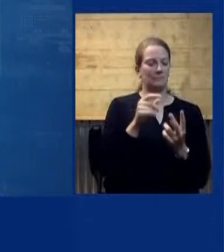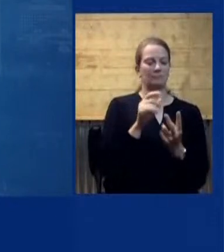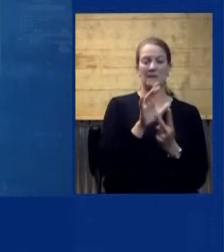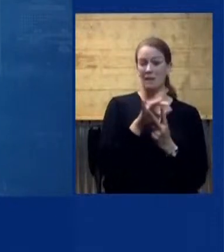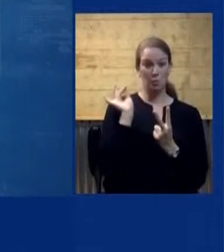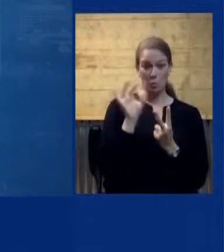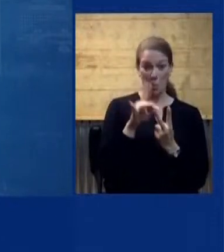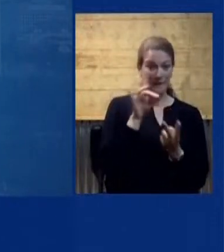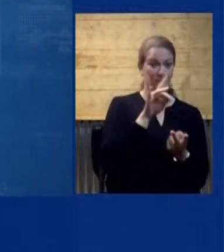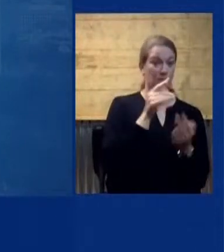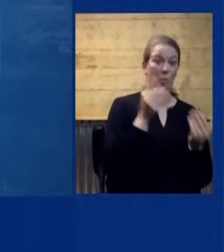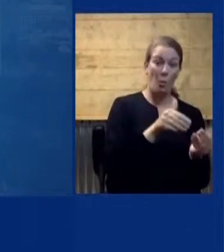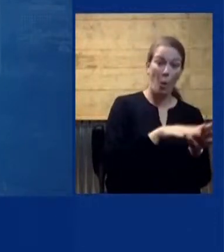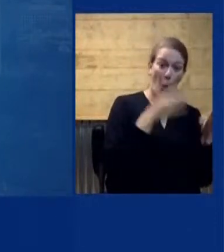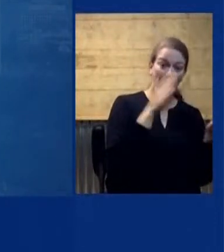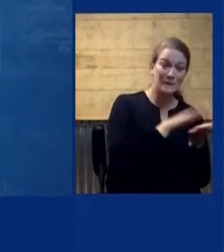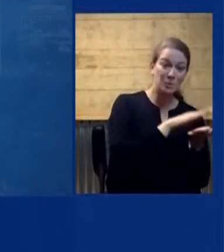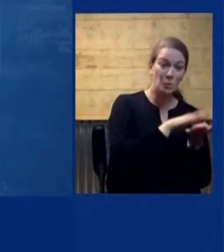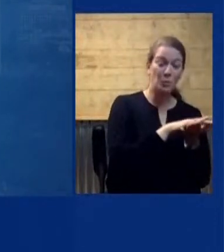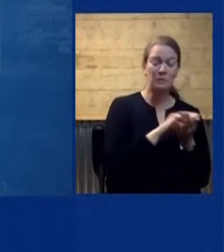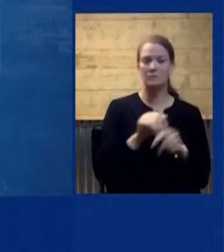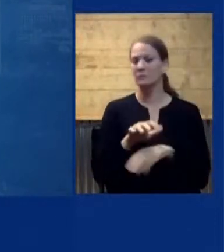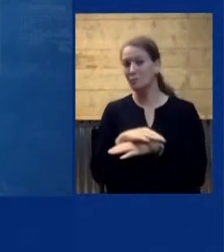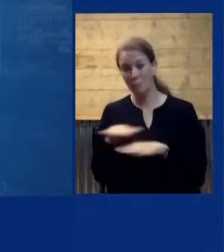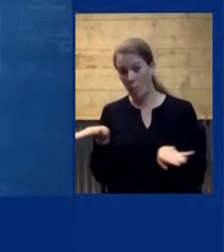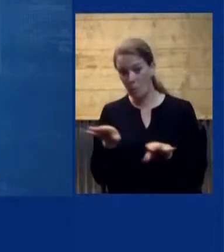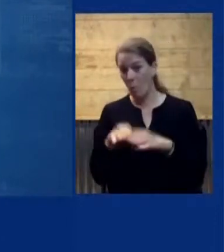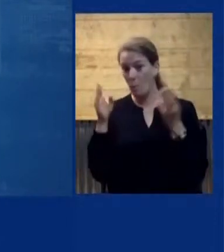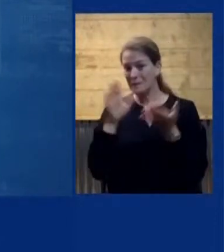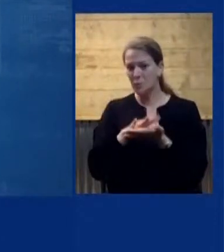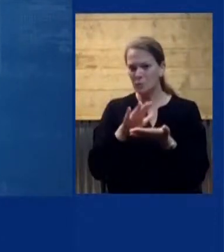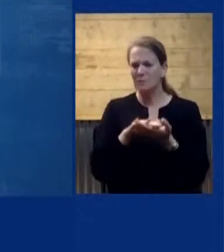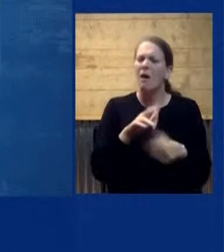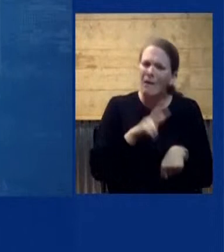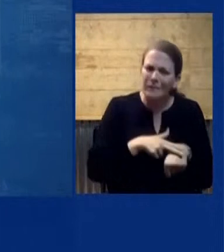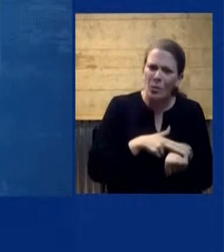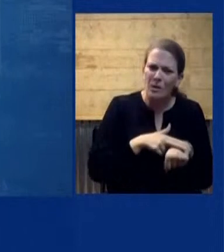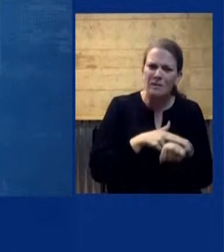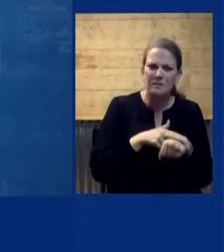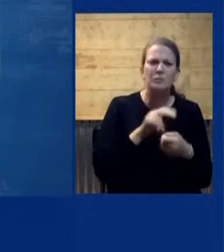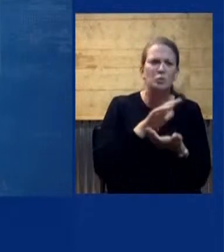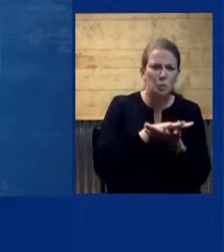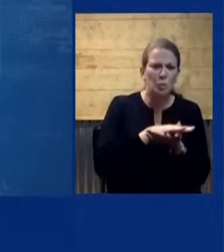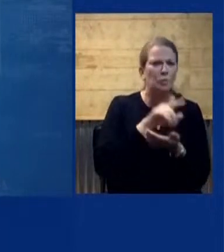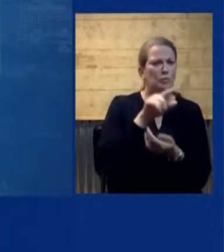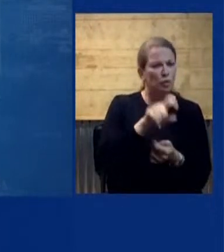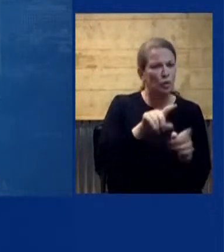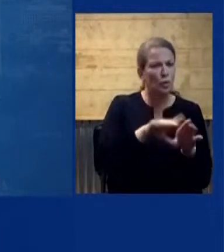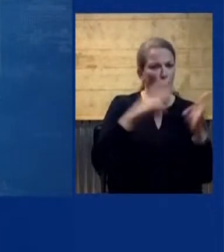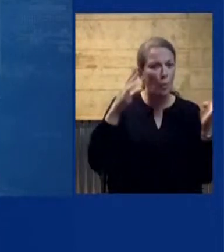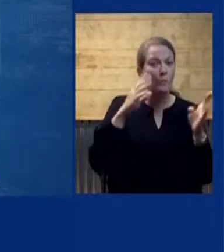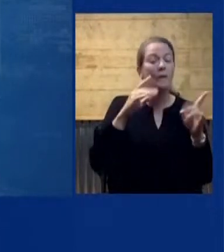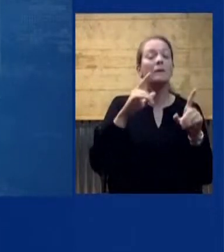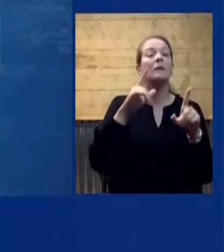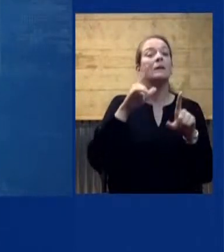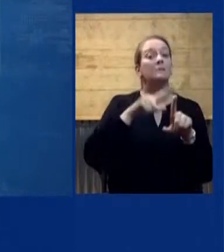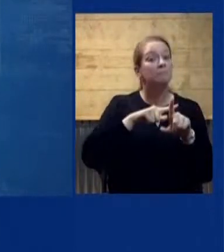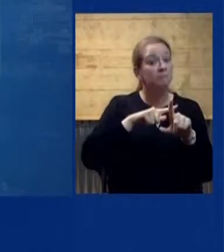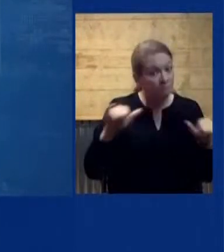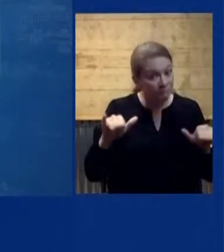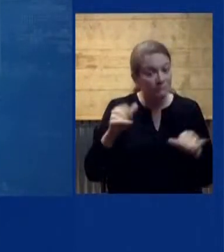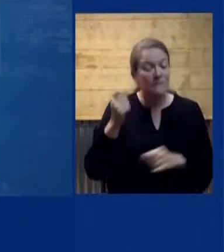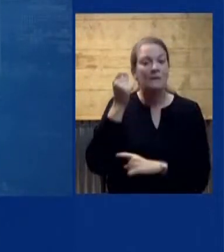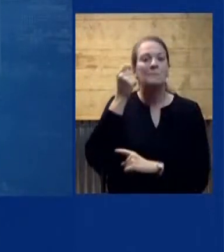schools. Of course, open the schools, just like everybody wanted to open the economy. But be smart about